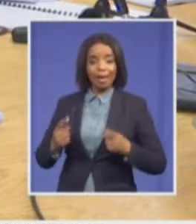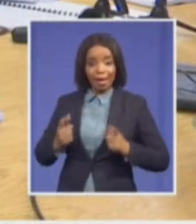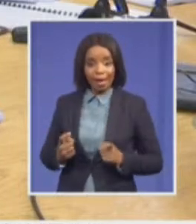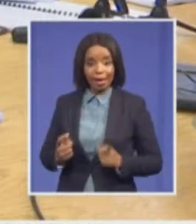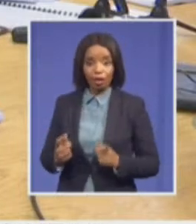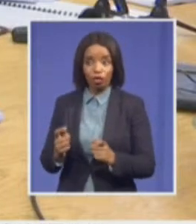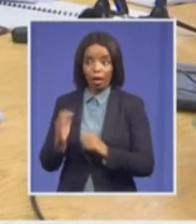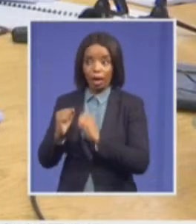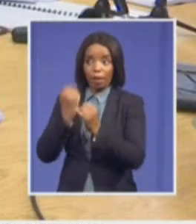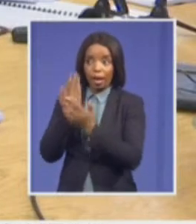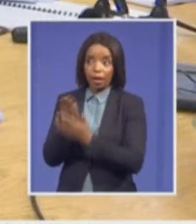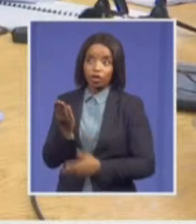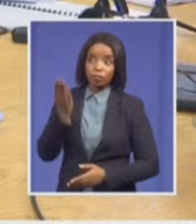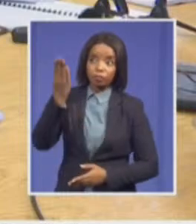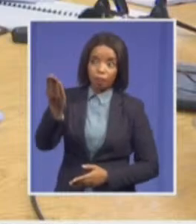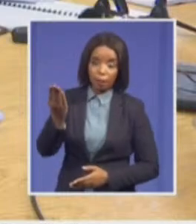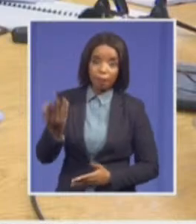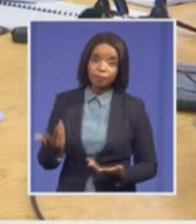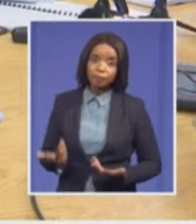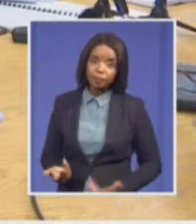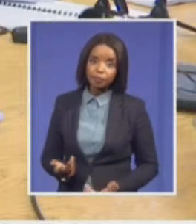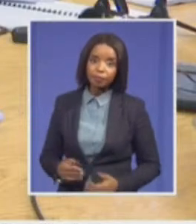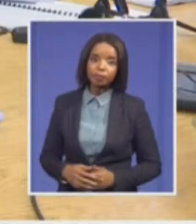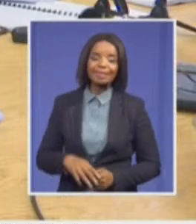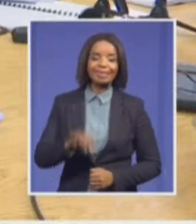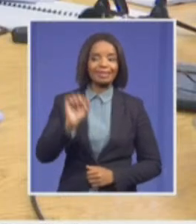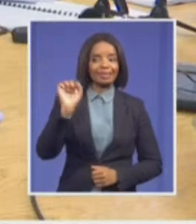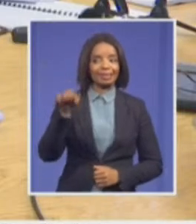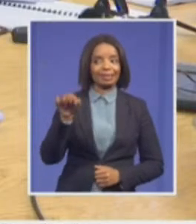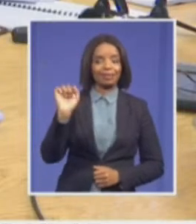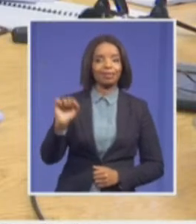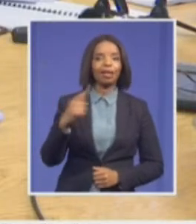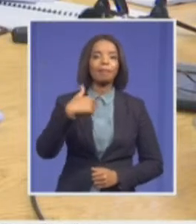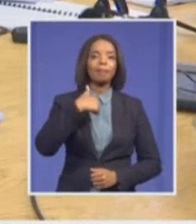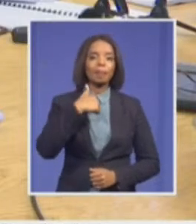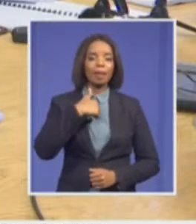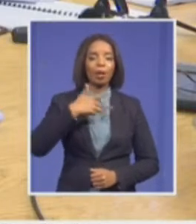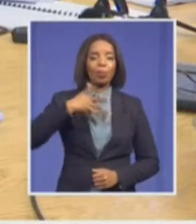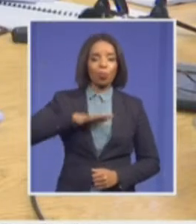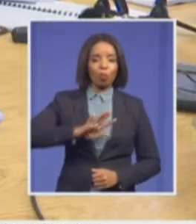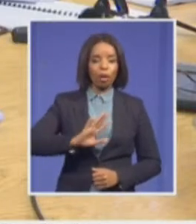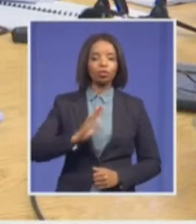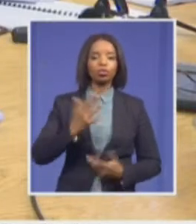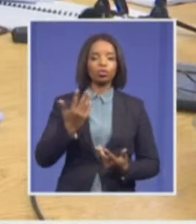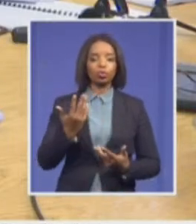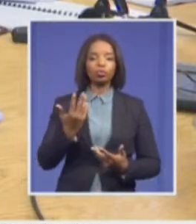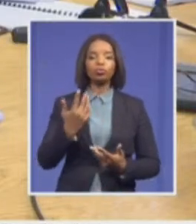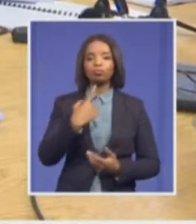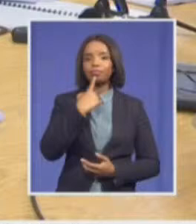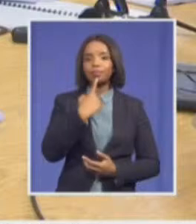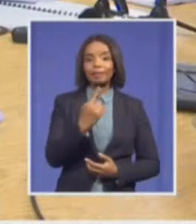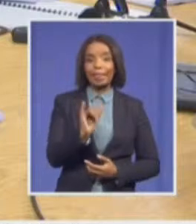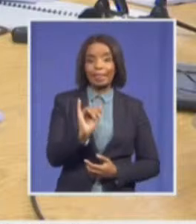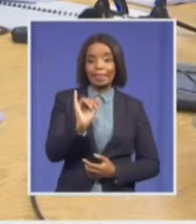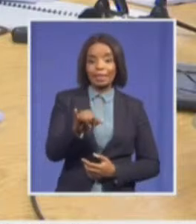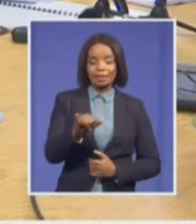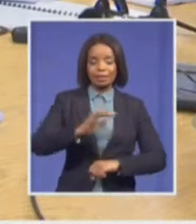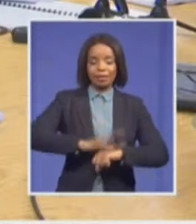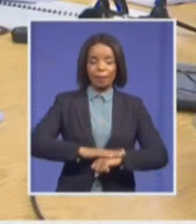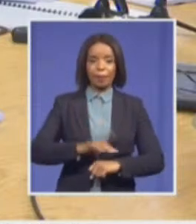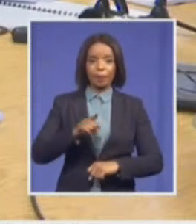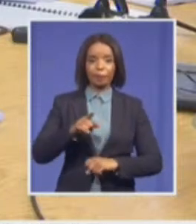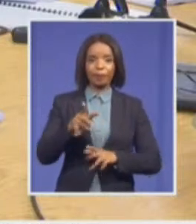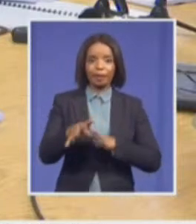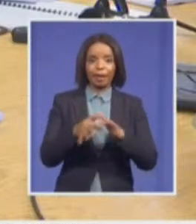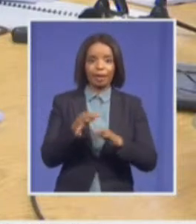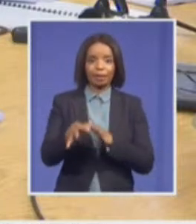to point out that at that stage, and which explains why we did not oppose